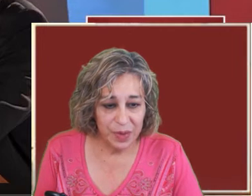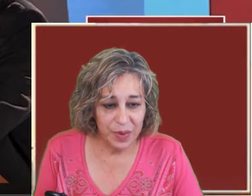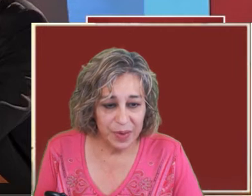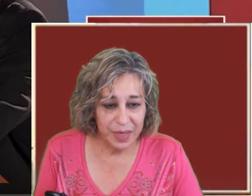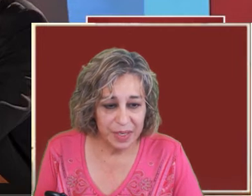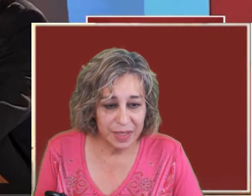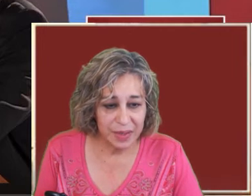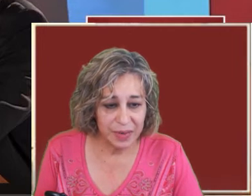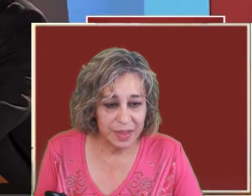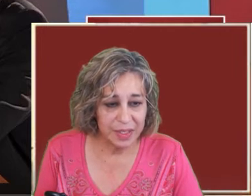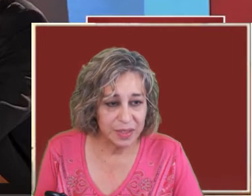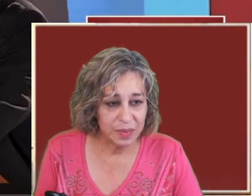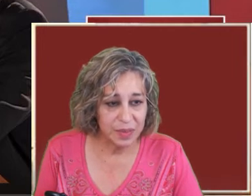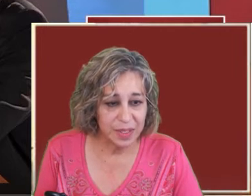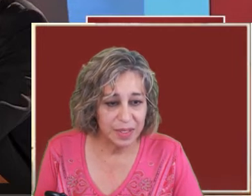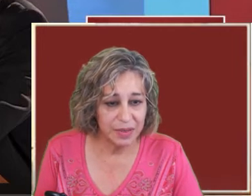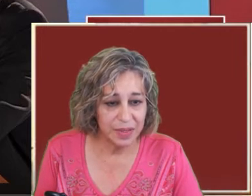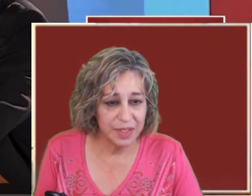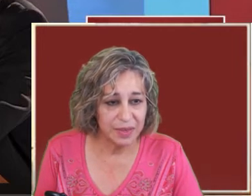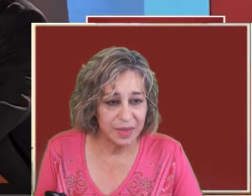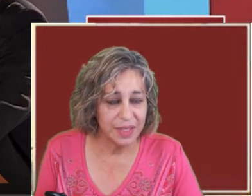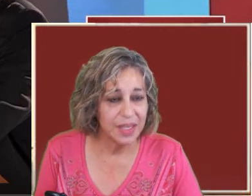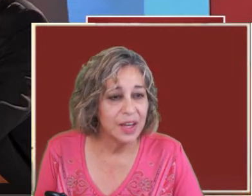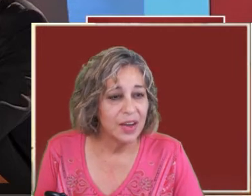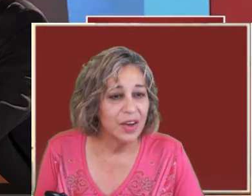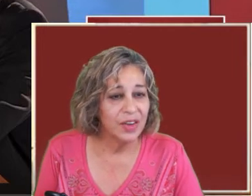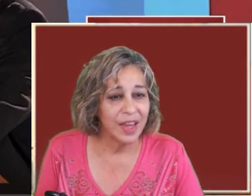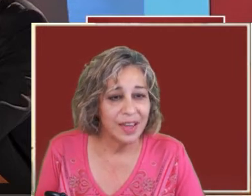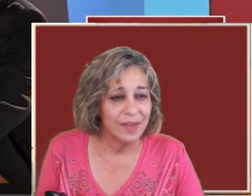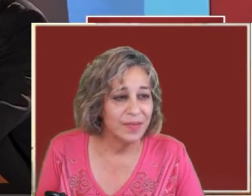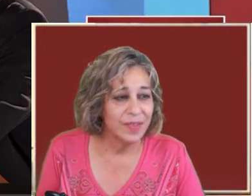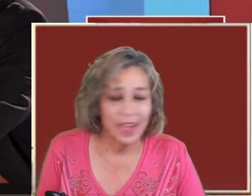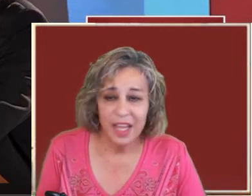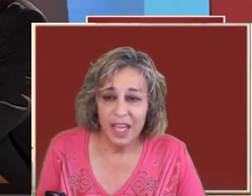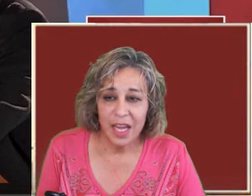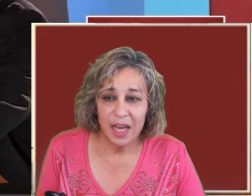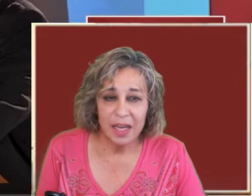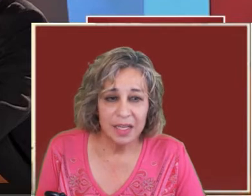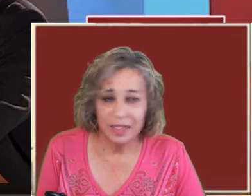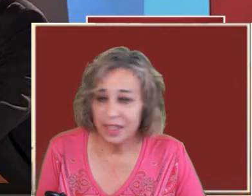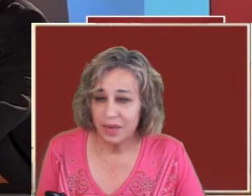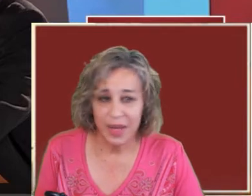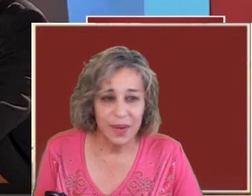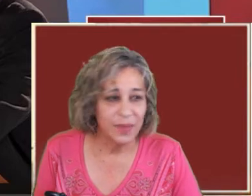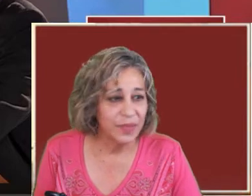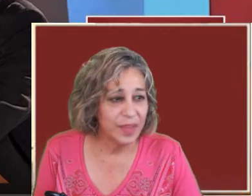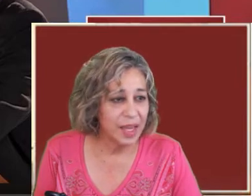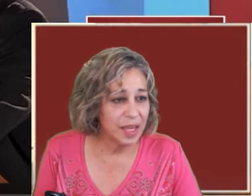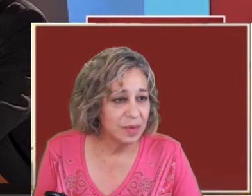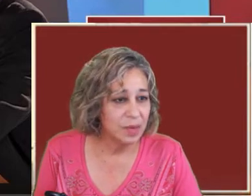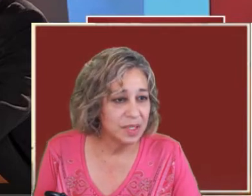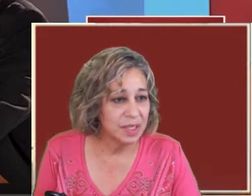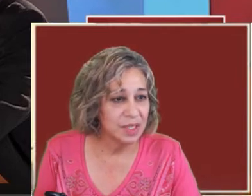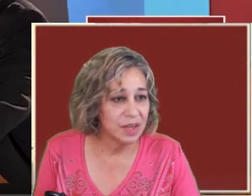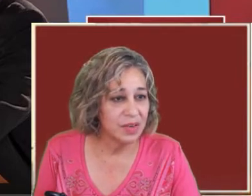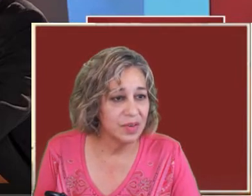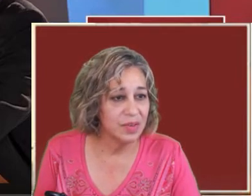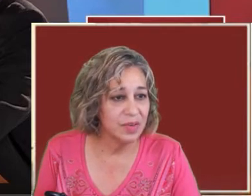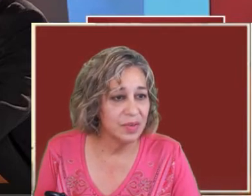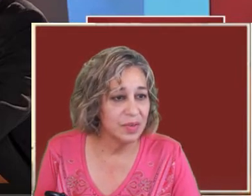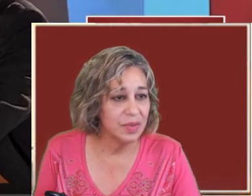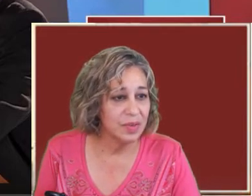We're going to this one or this one. Okay. There we go. And we'll go